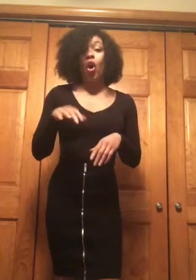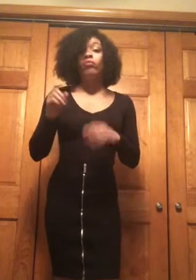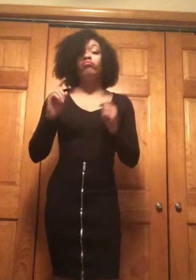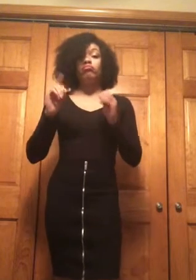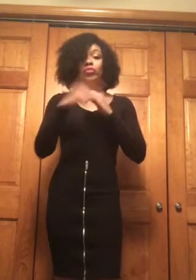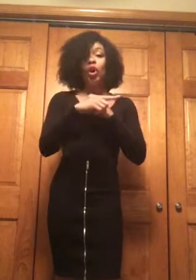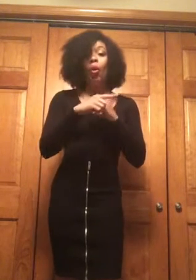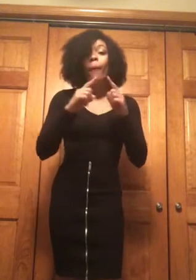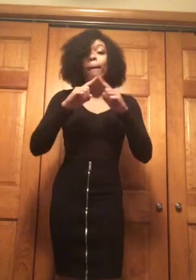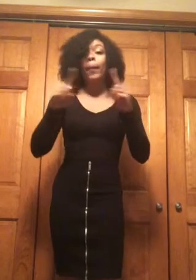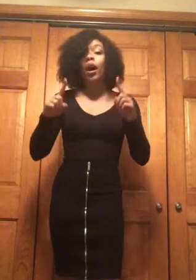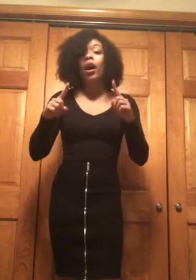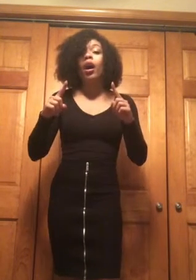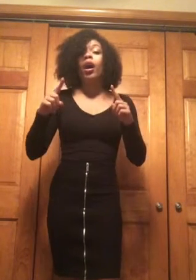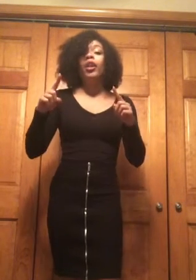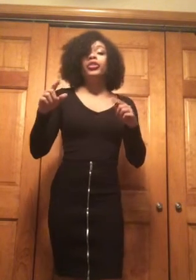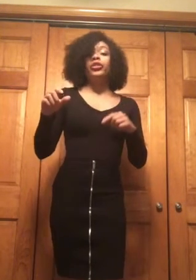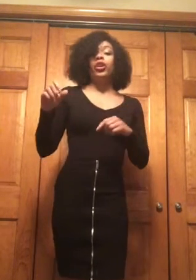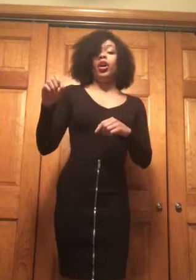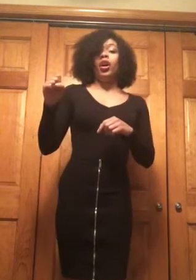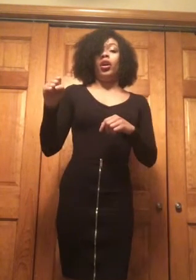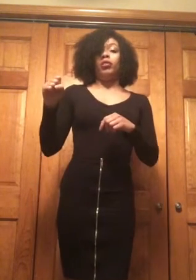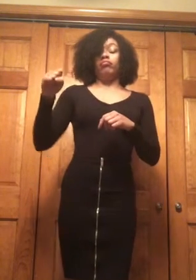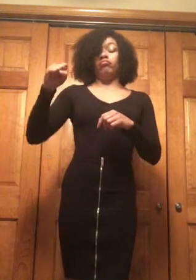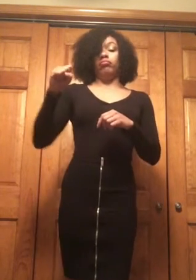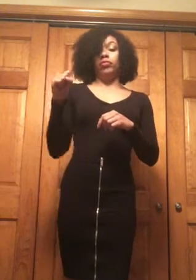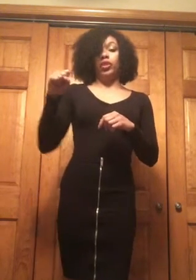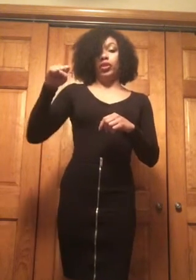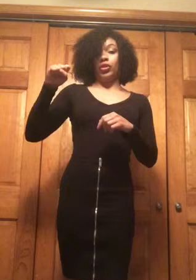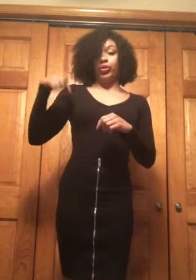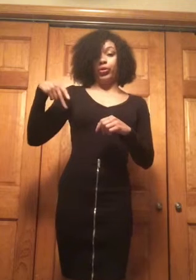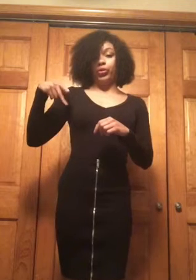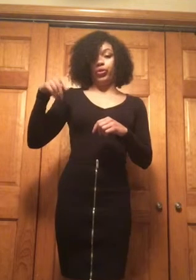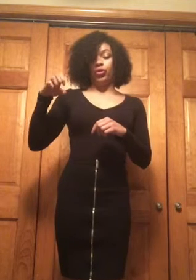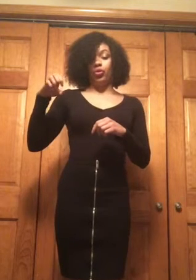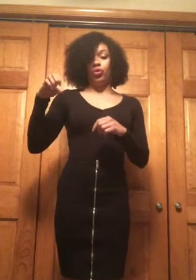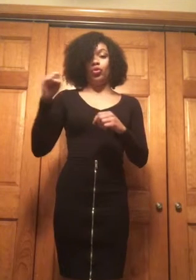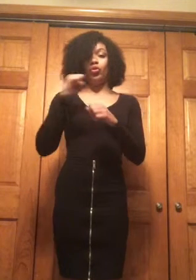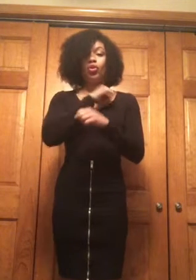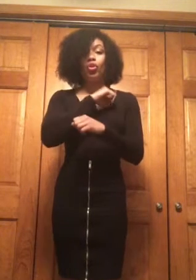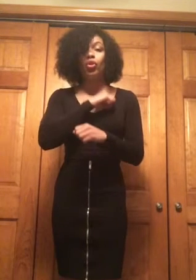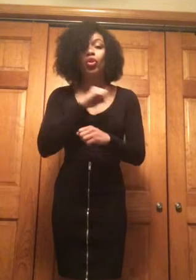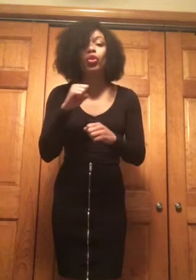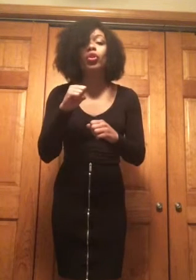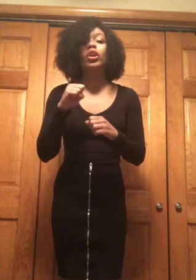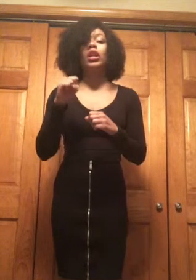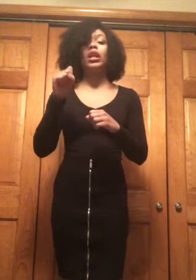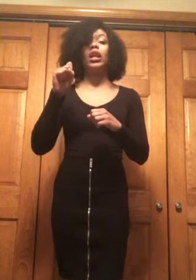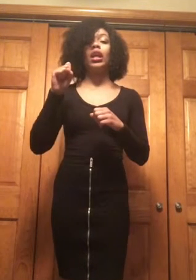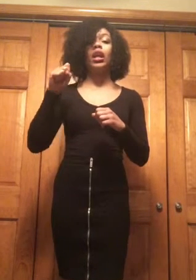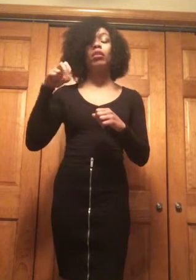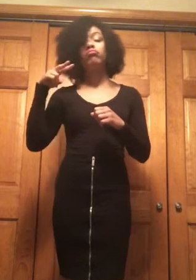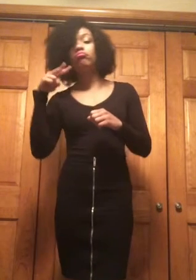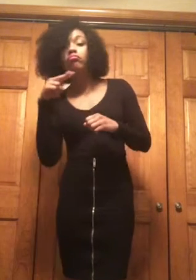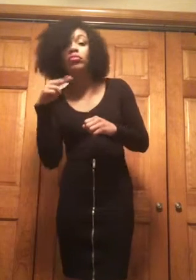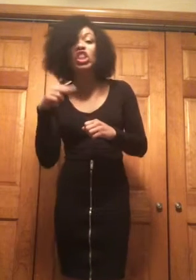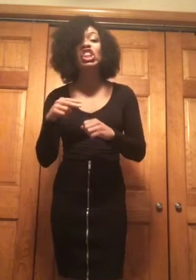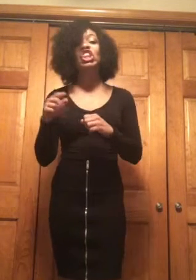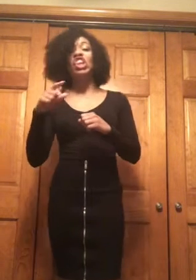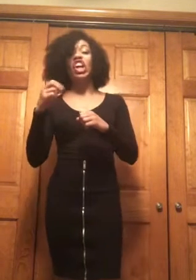pickup truck. And they're shooting at us with assault shotguns because we won't stop trespassing at the aerodrome.